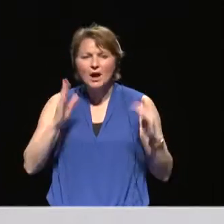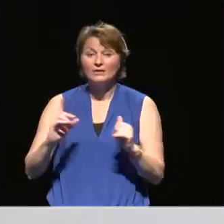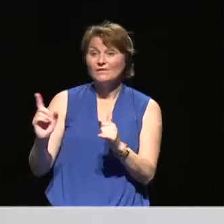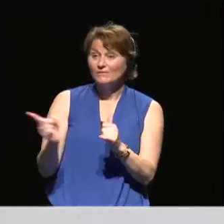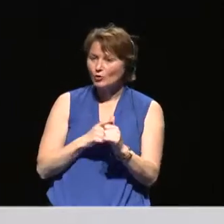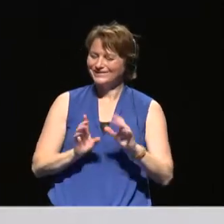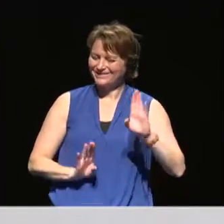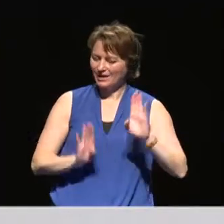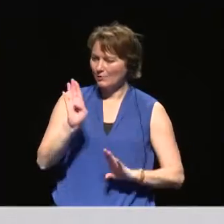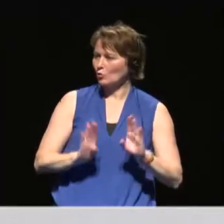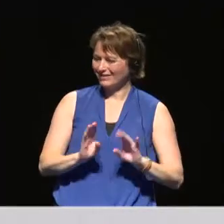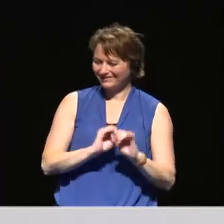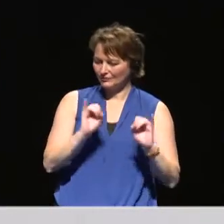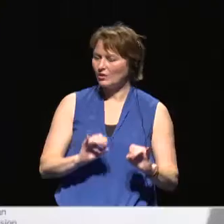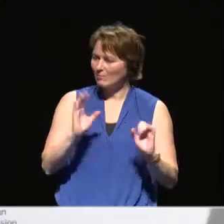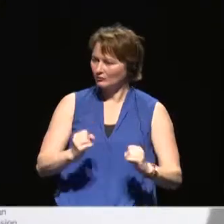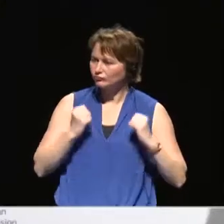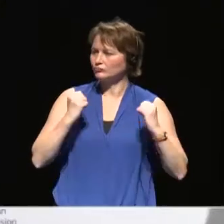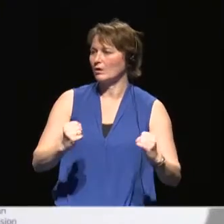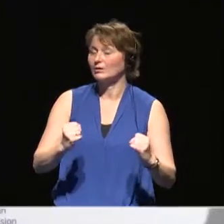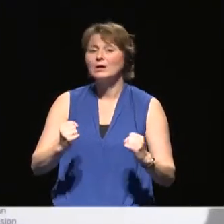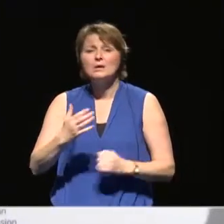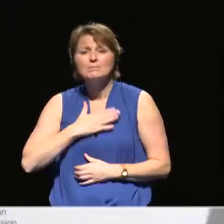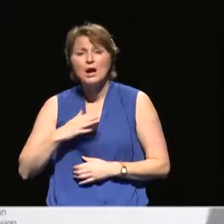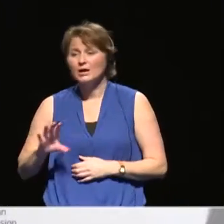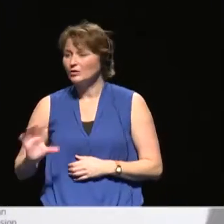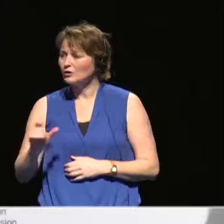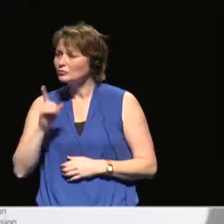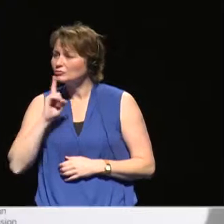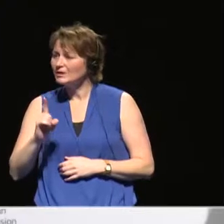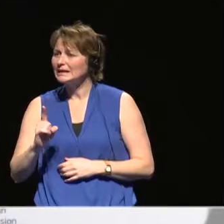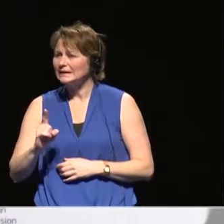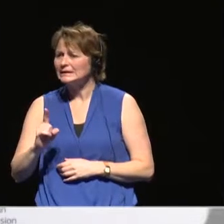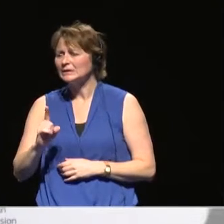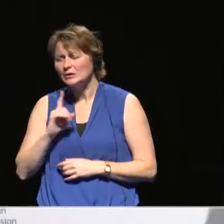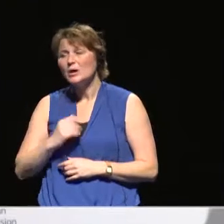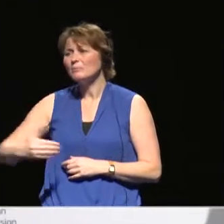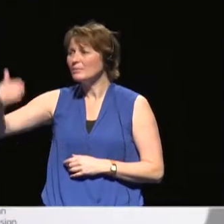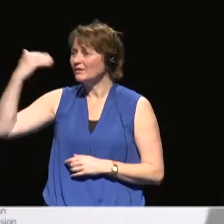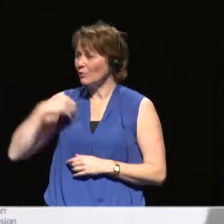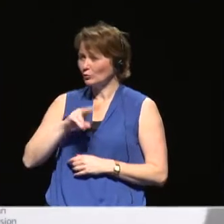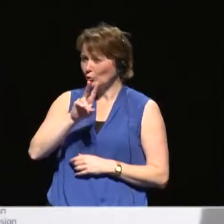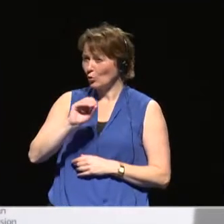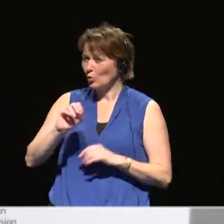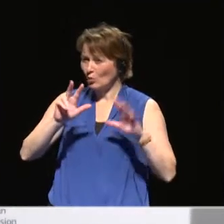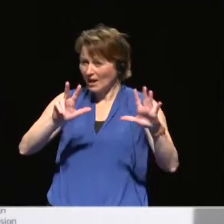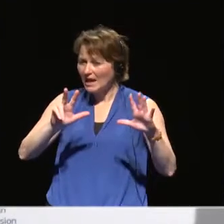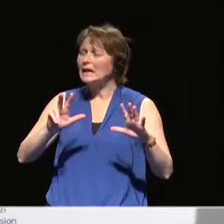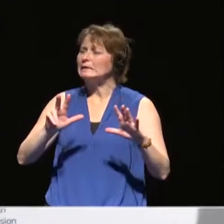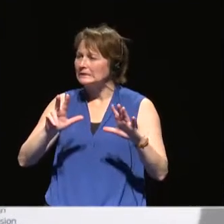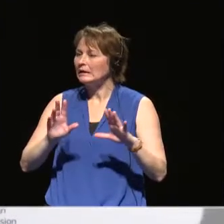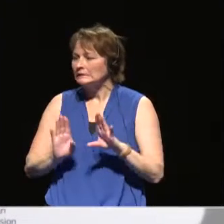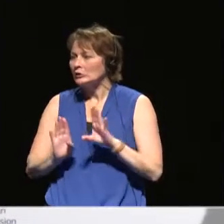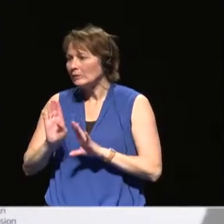democratic institutions in the country. I say this as my country is backtracking in the democratic gains we made since 2008. Given the